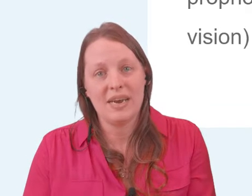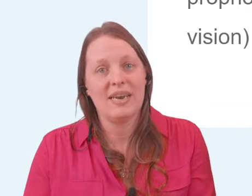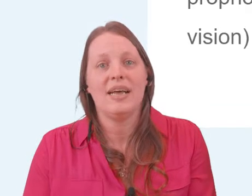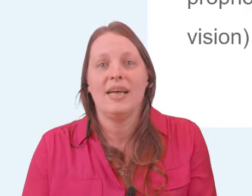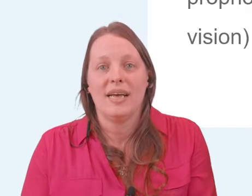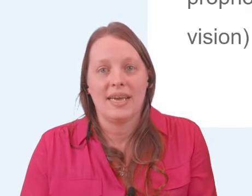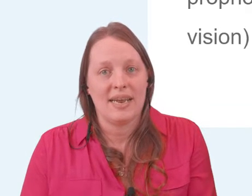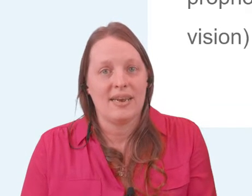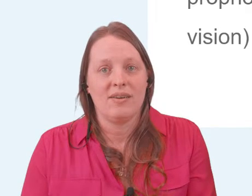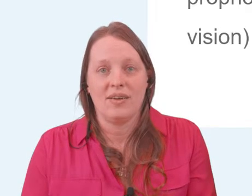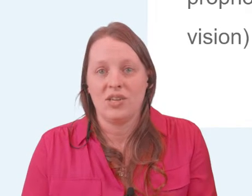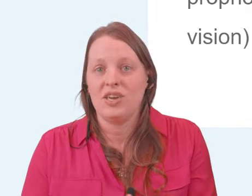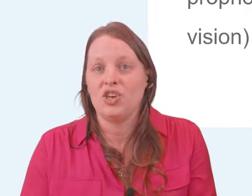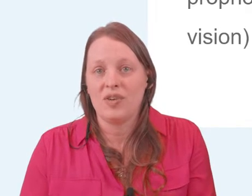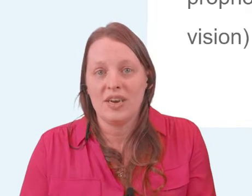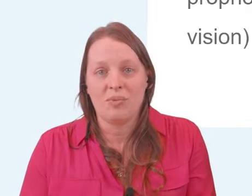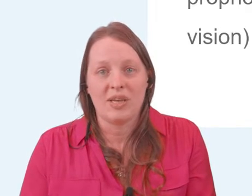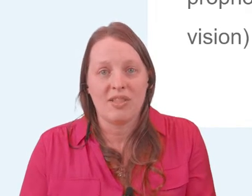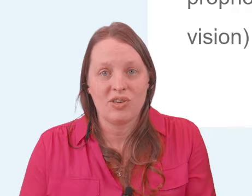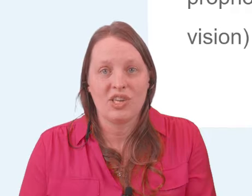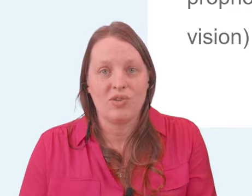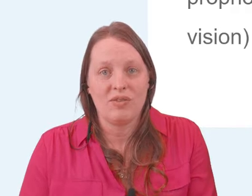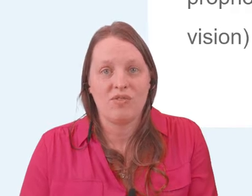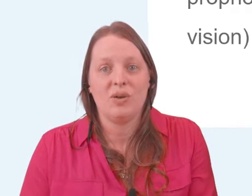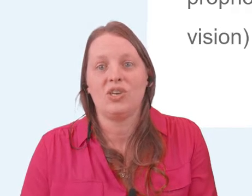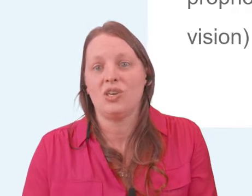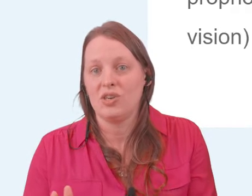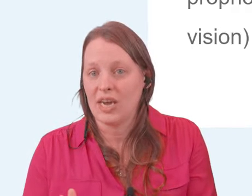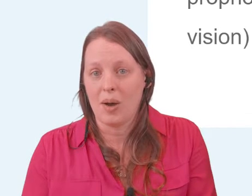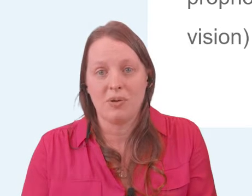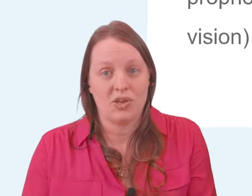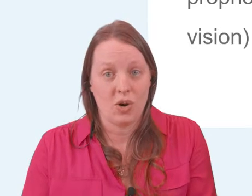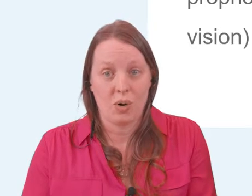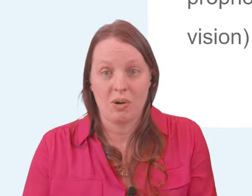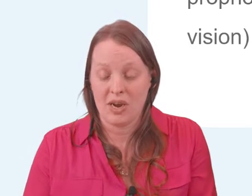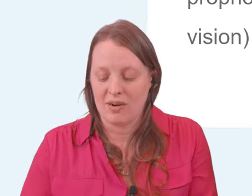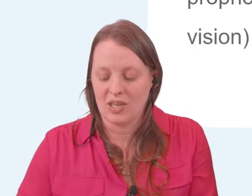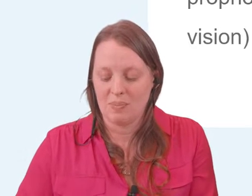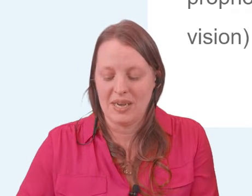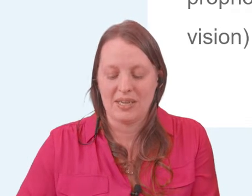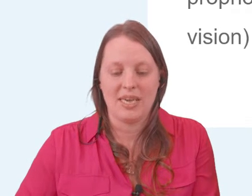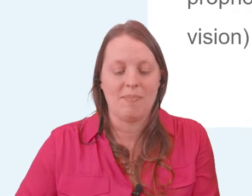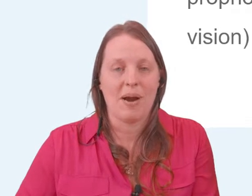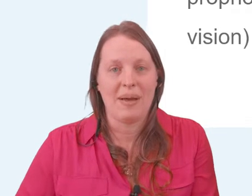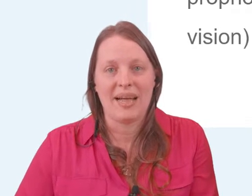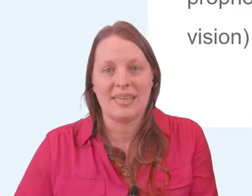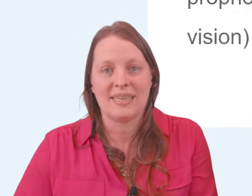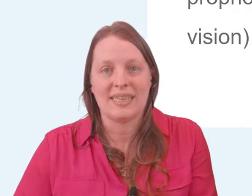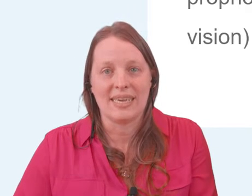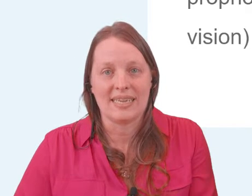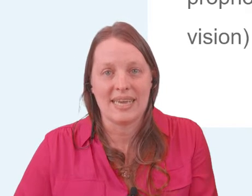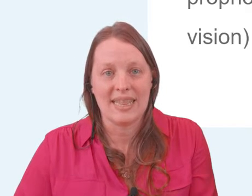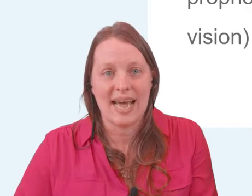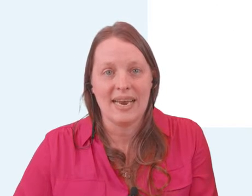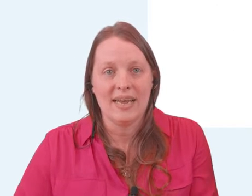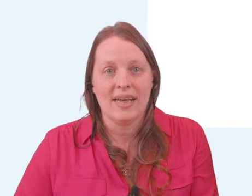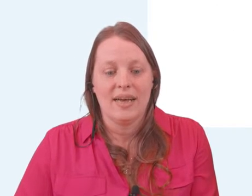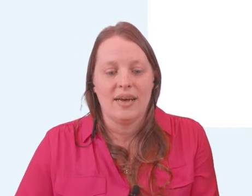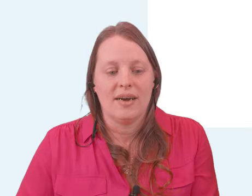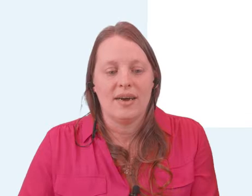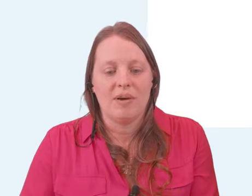the brain again is integrated with other sensory information to help us know where we are in space, keep our balance, things like